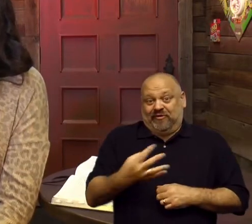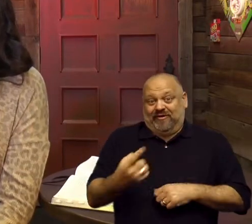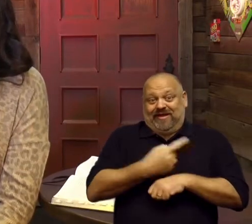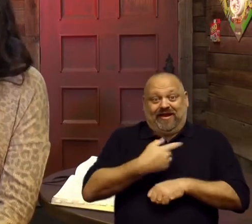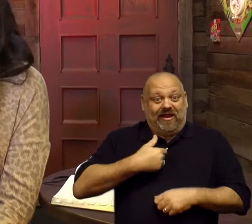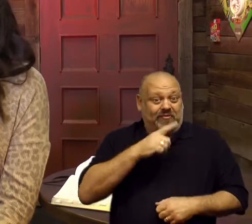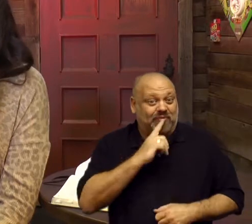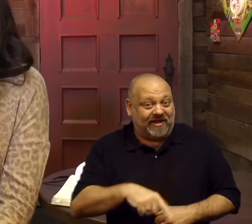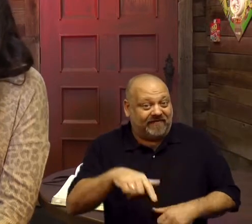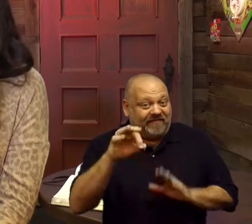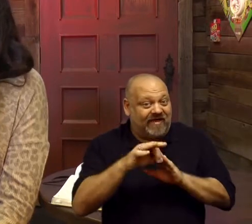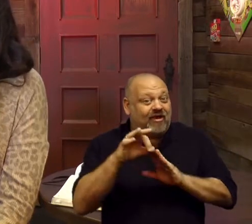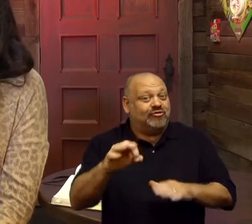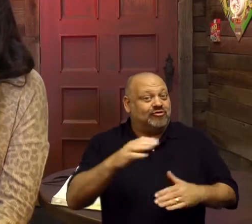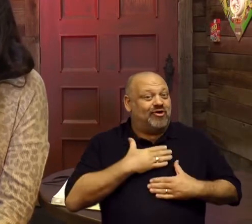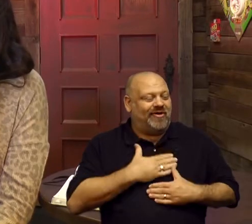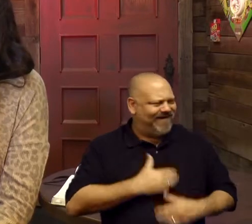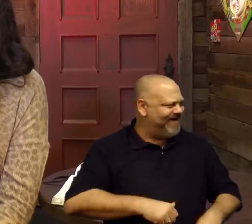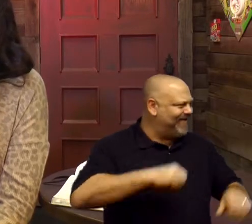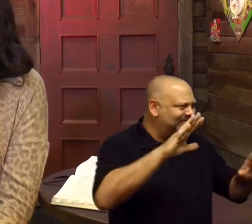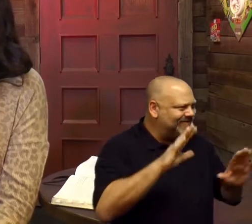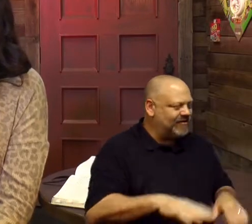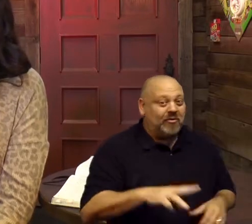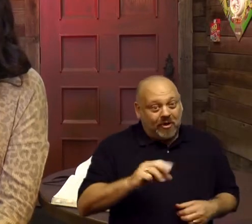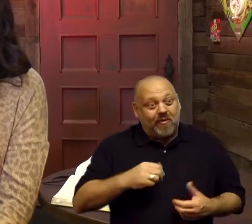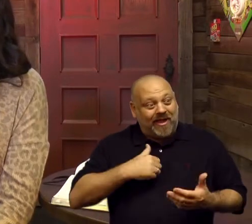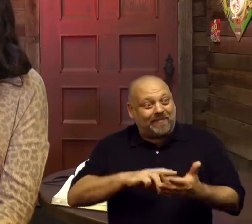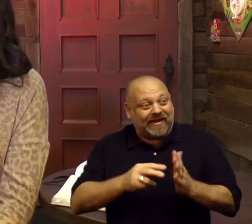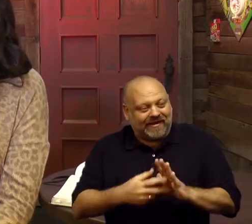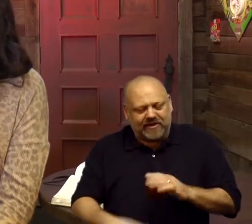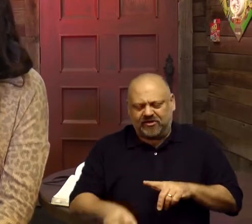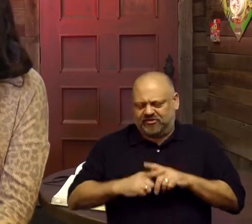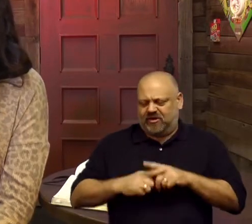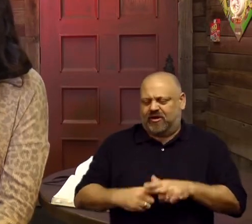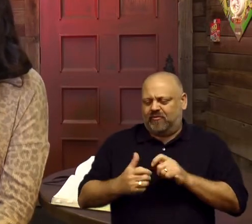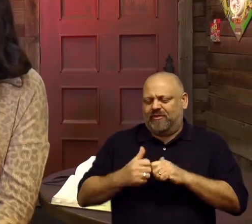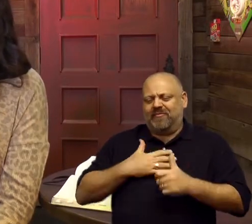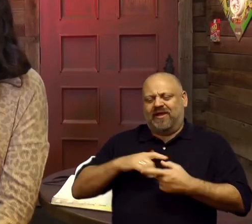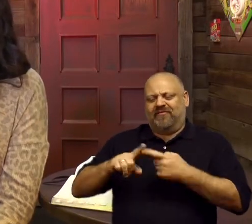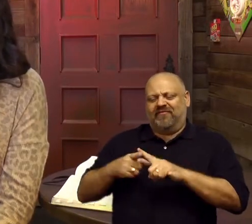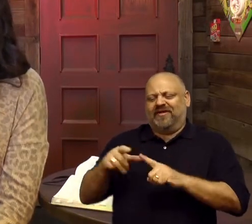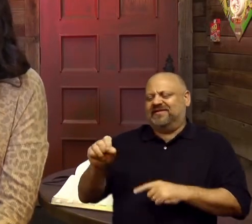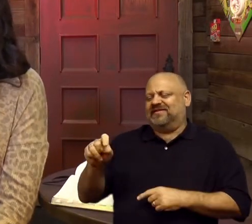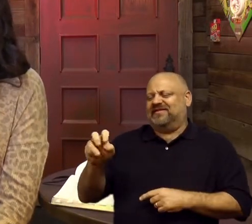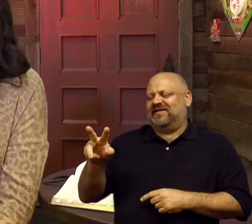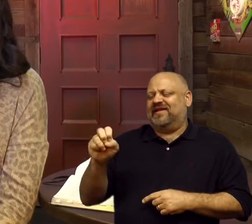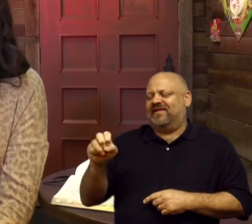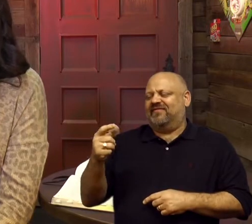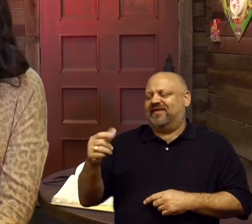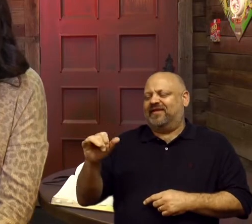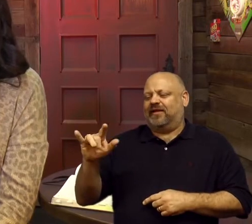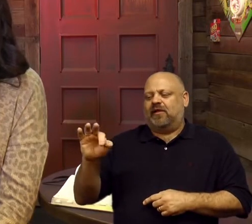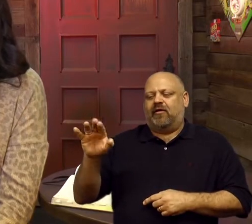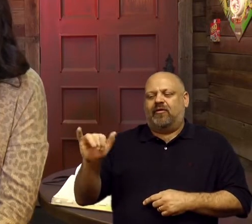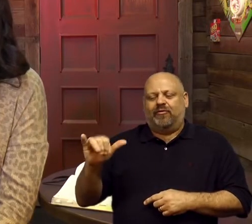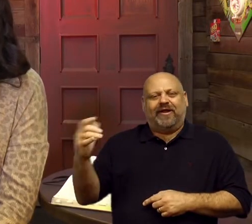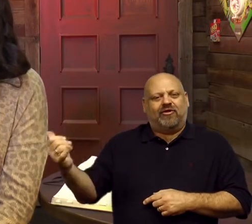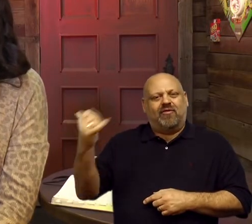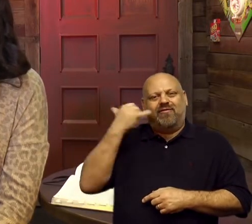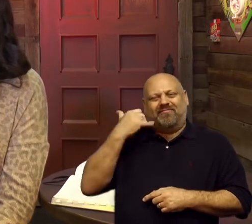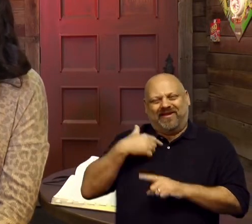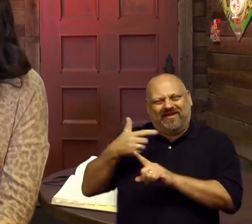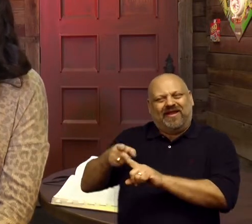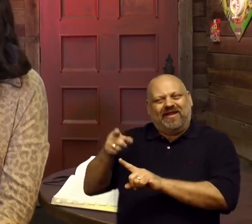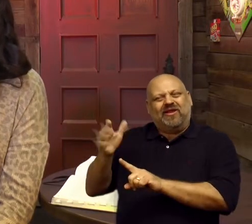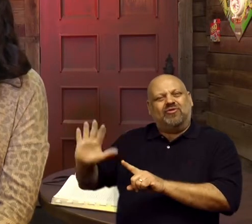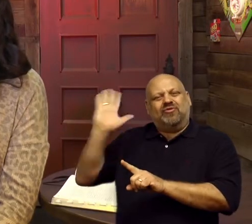found joy. That's awesome. No, I mean it. It started with a phone call from my friend Steve Gilreath, who used to direct the Bible Man DVDs